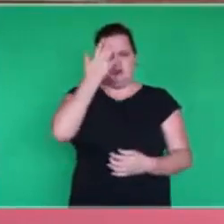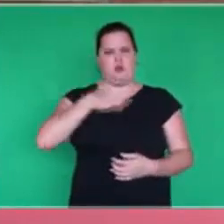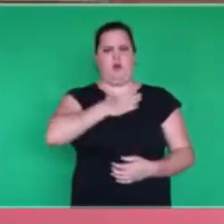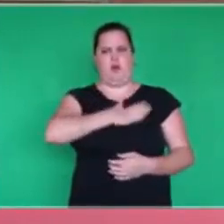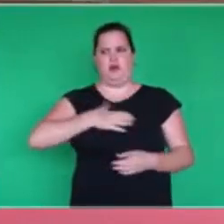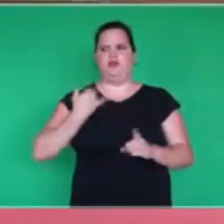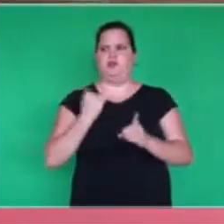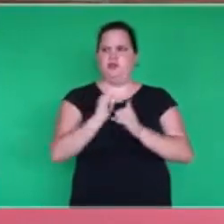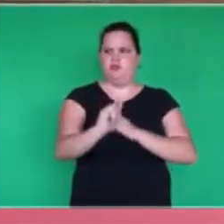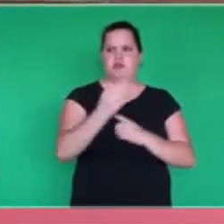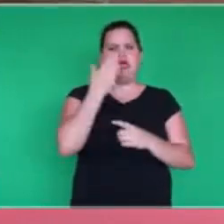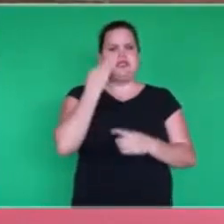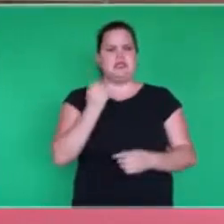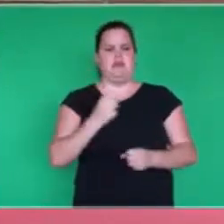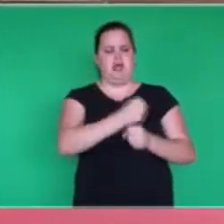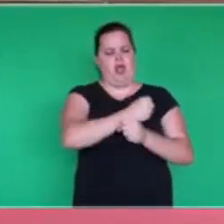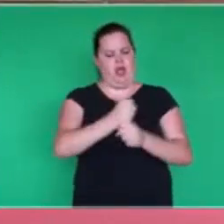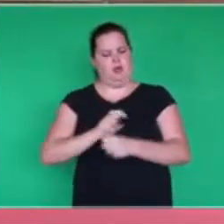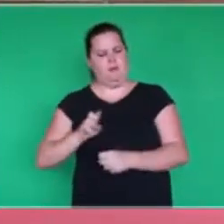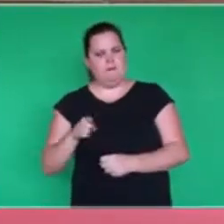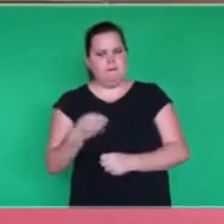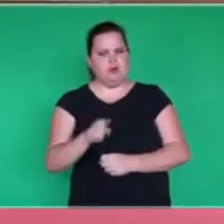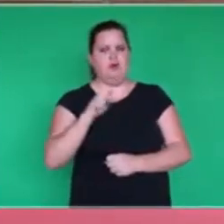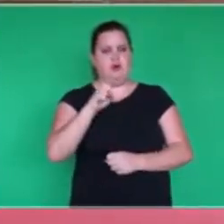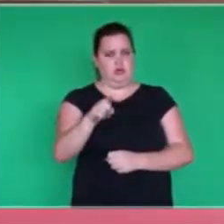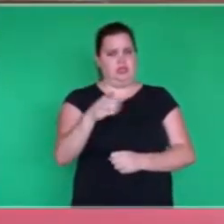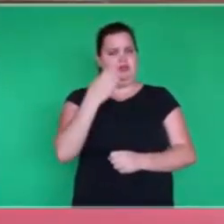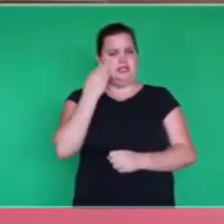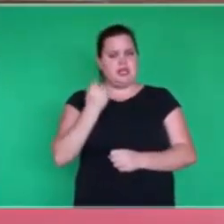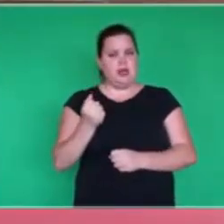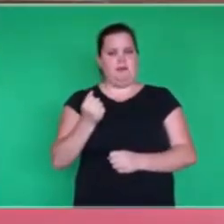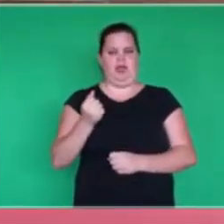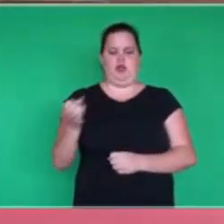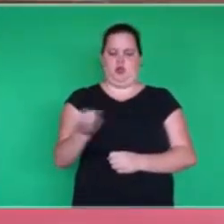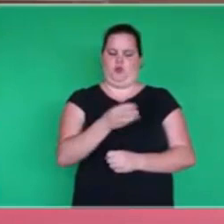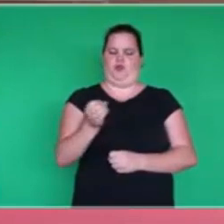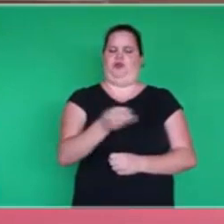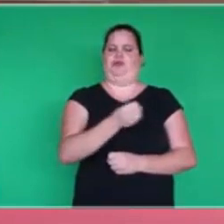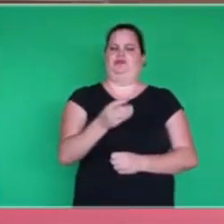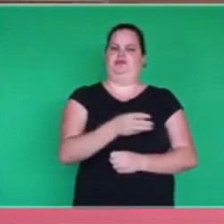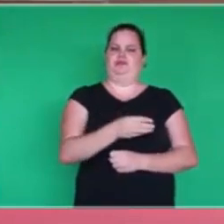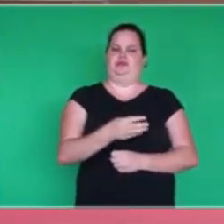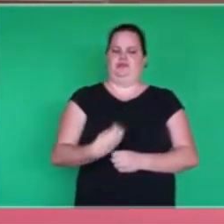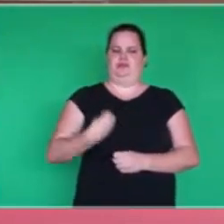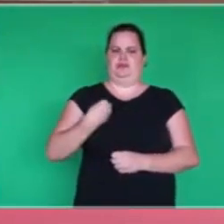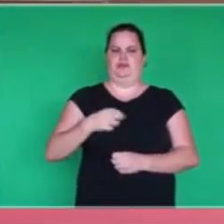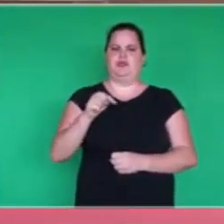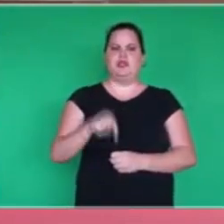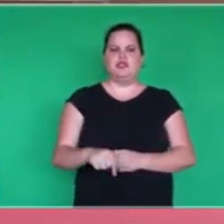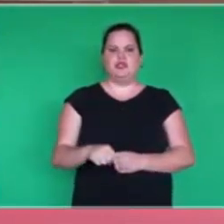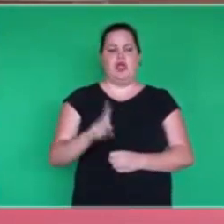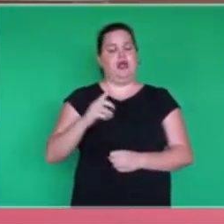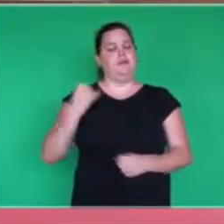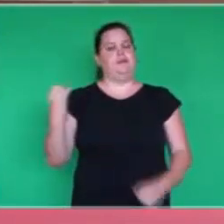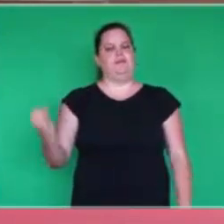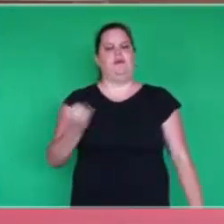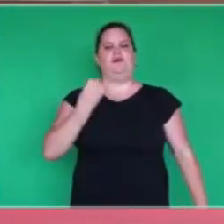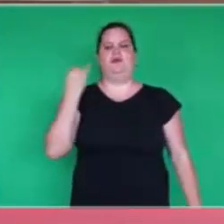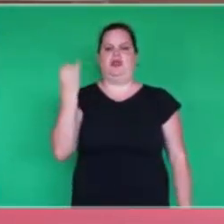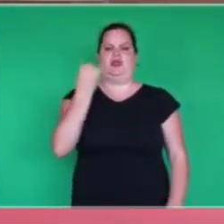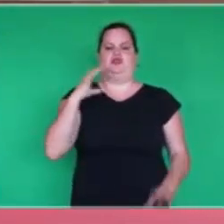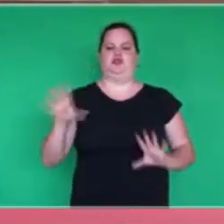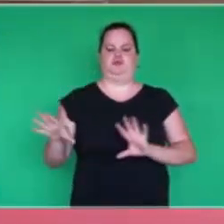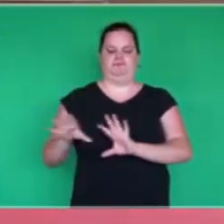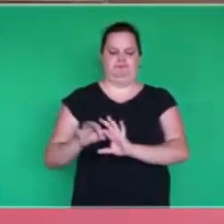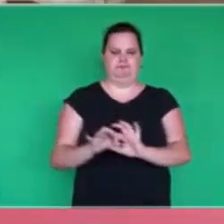close. When exactly will it close? We are not concerned. For each and every one of us individually needs